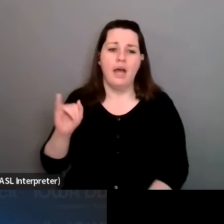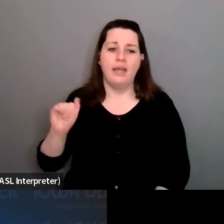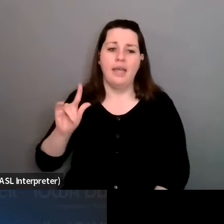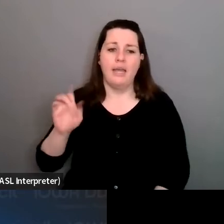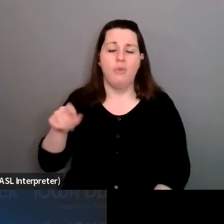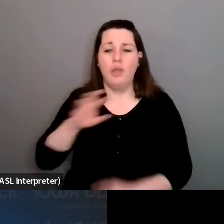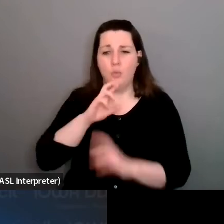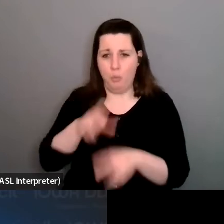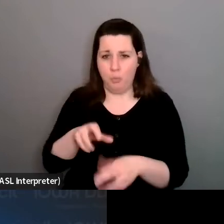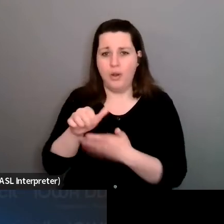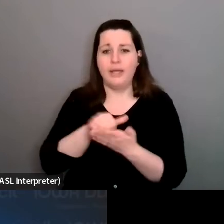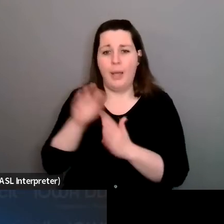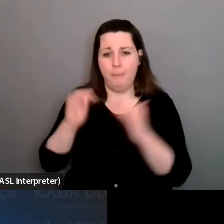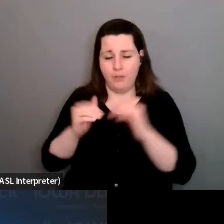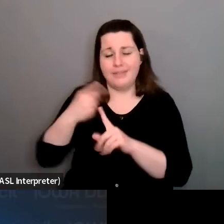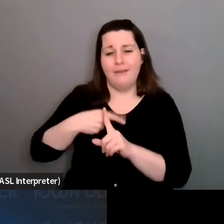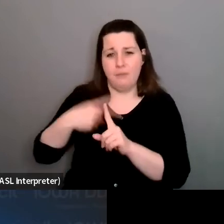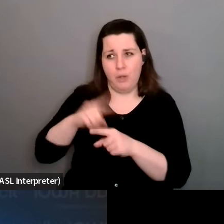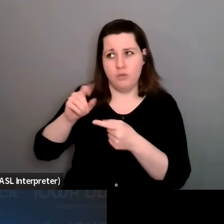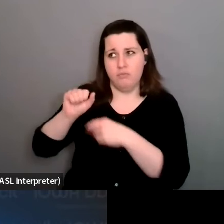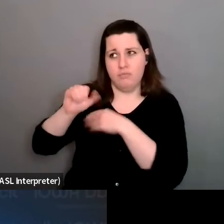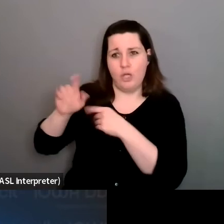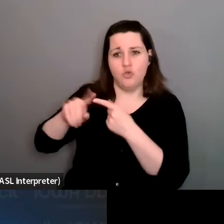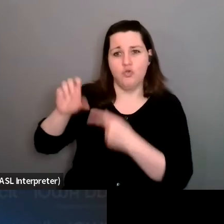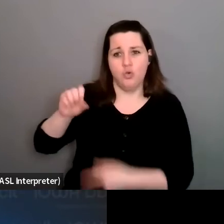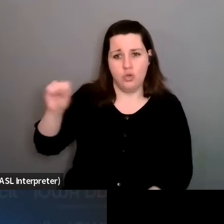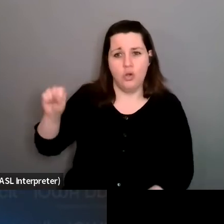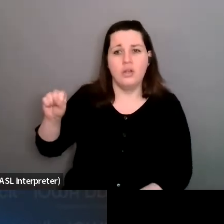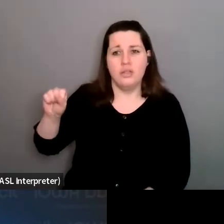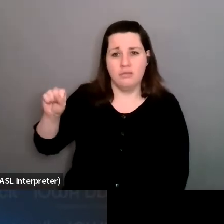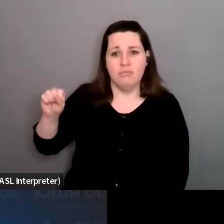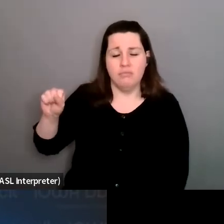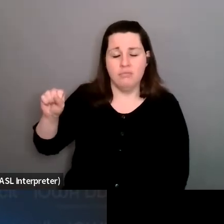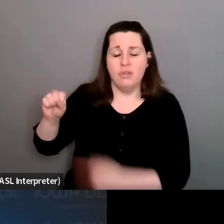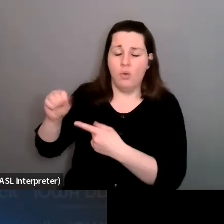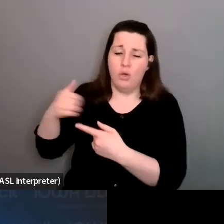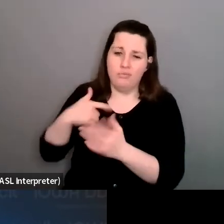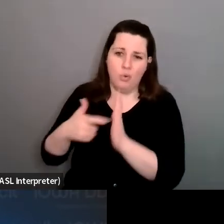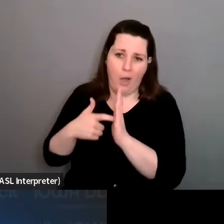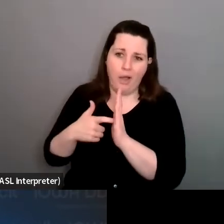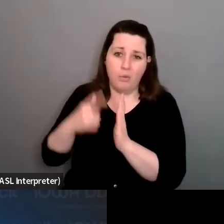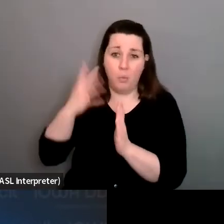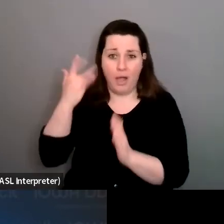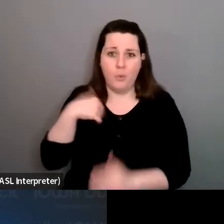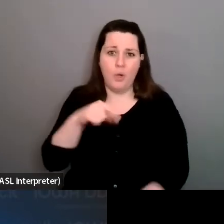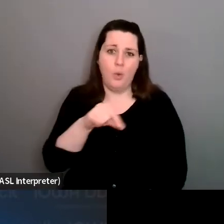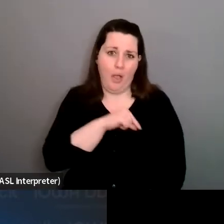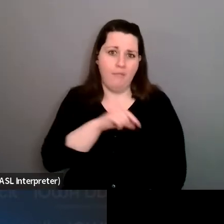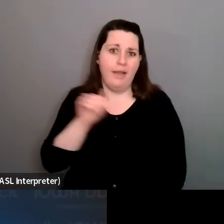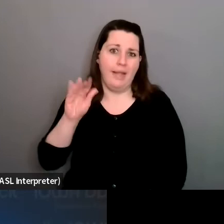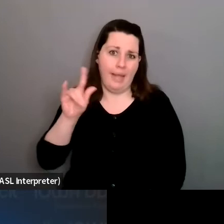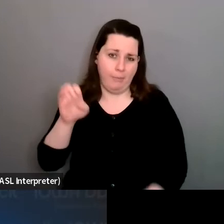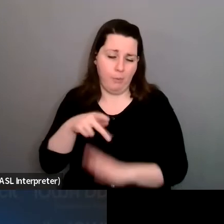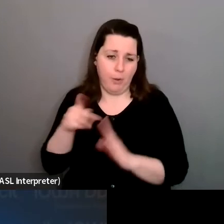account balances monthly to the Social Security Administration. We're required to do that as a qualified ABLE program. And then